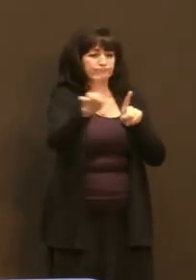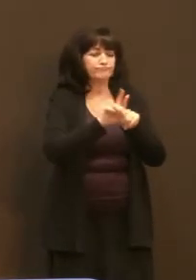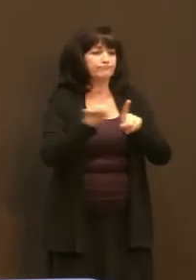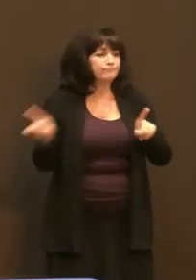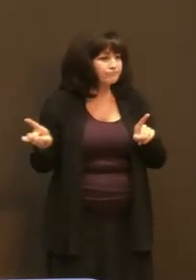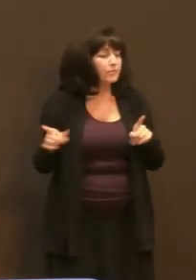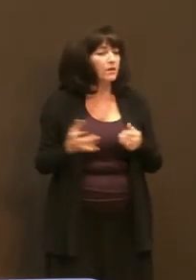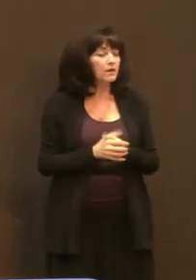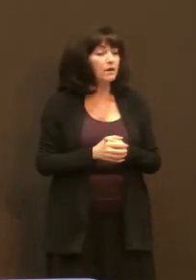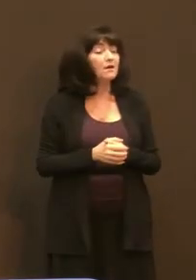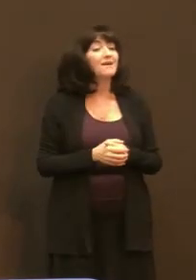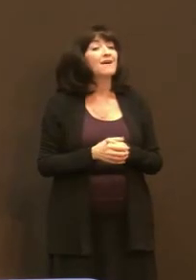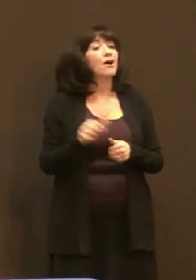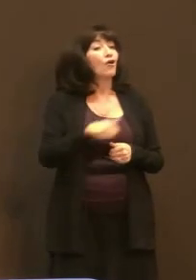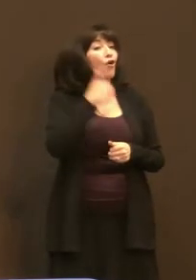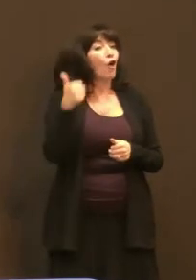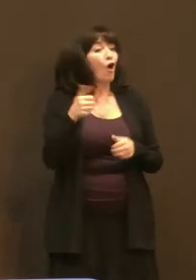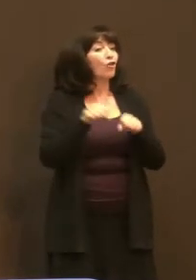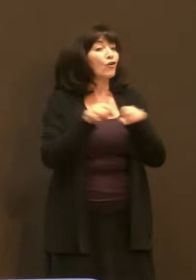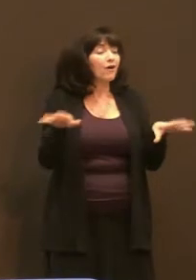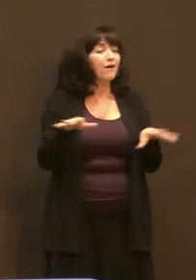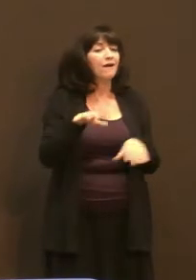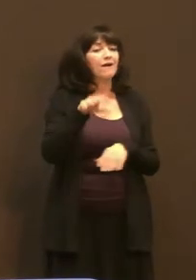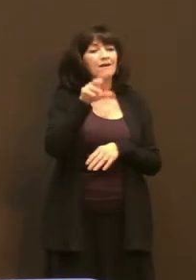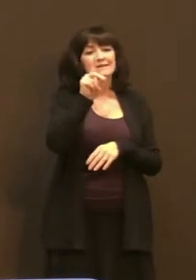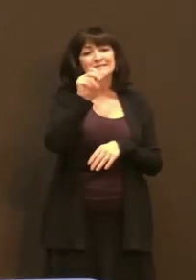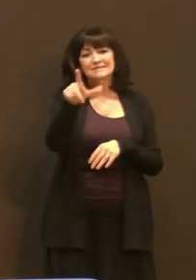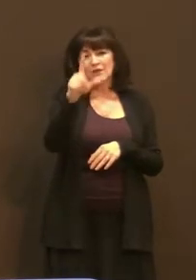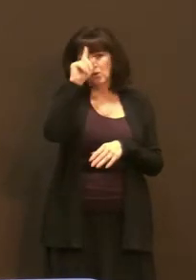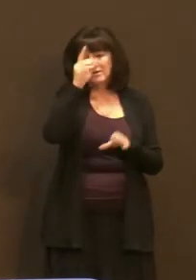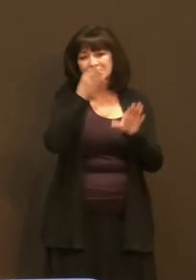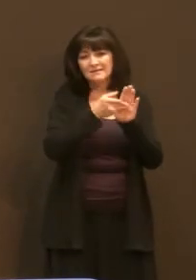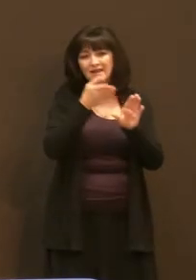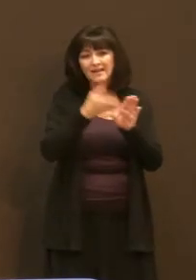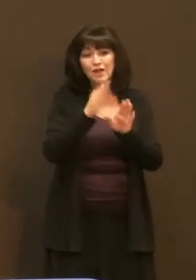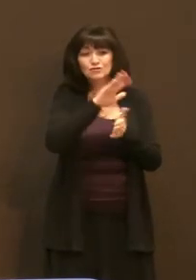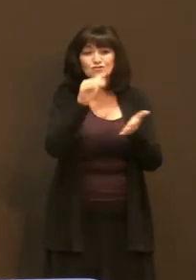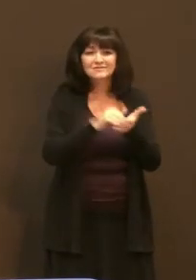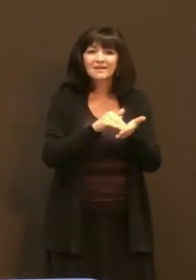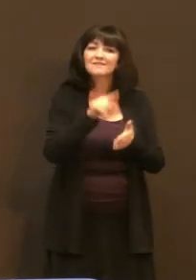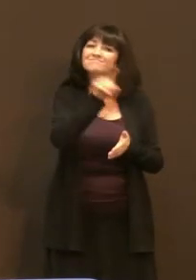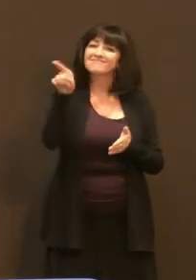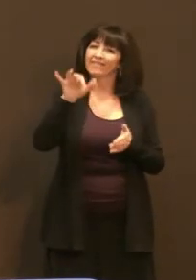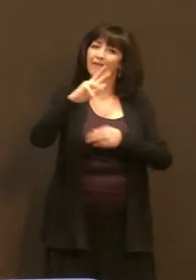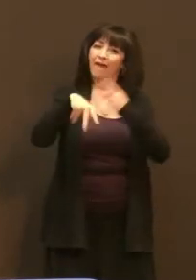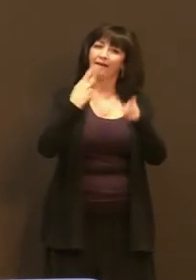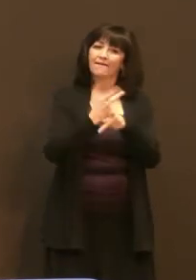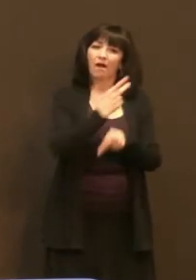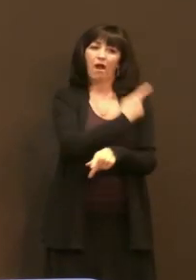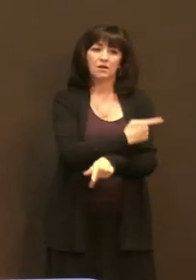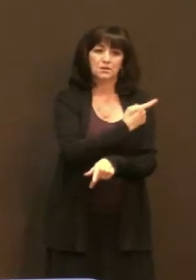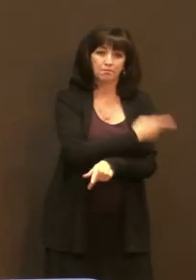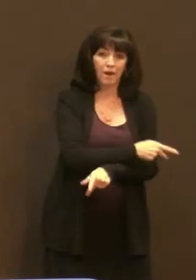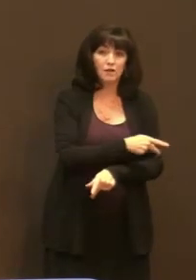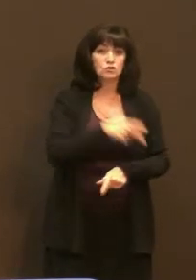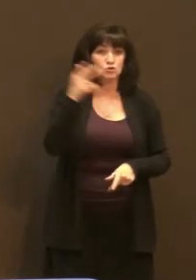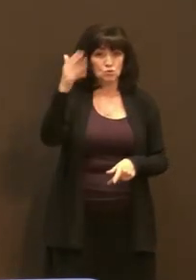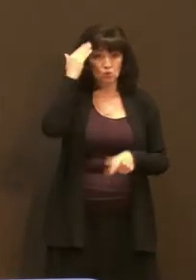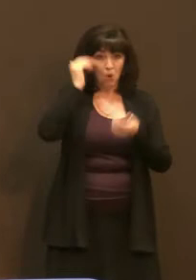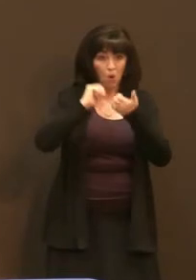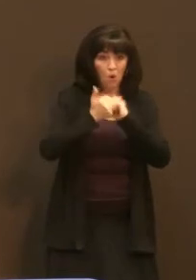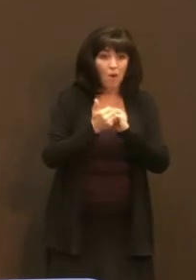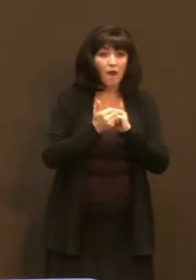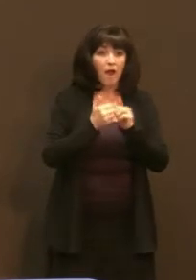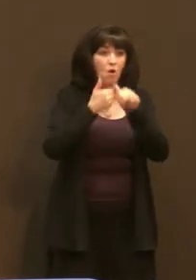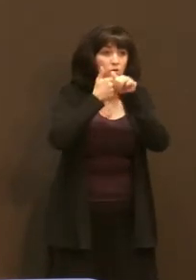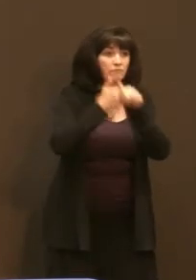because of the nature of the patients there and the interaction that they have with nurses and the workers and